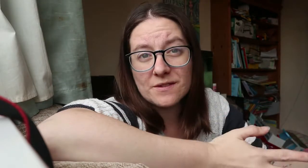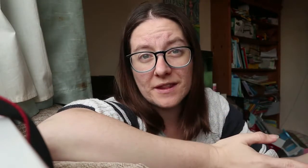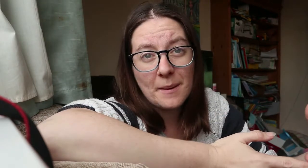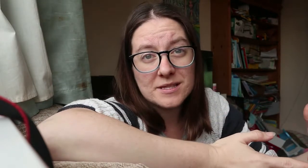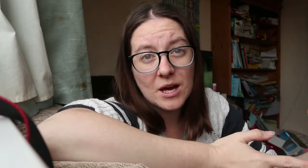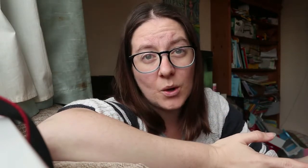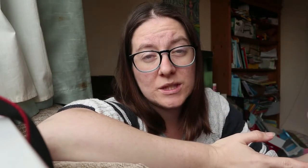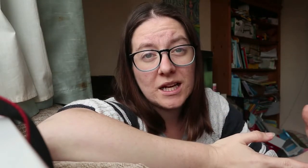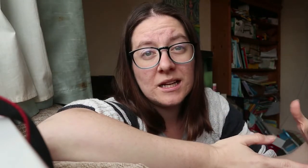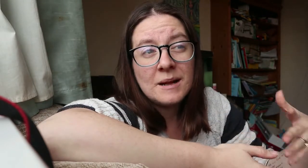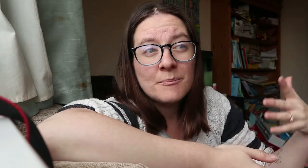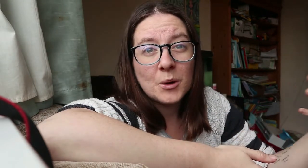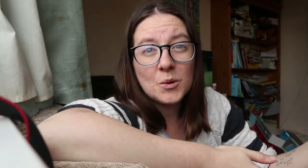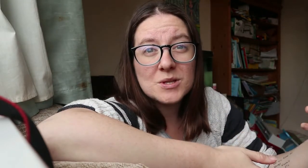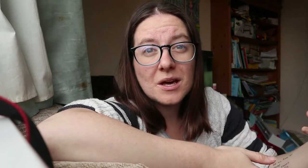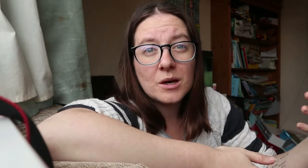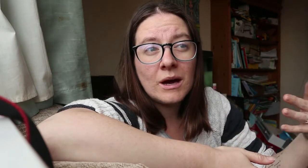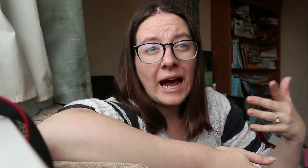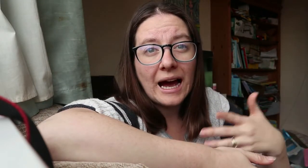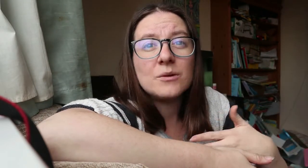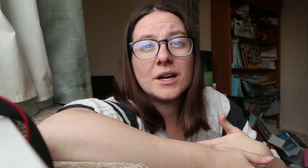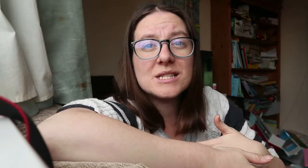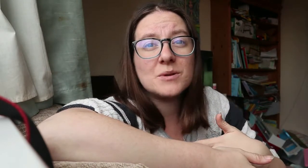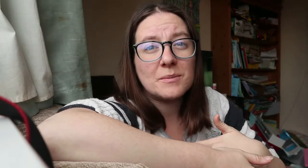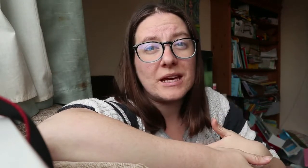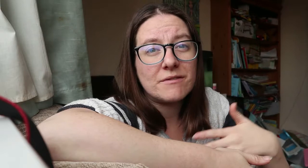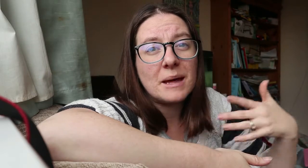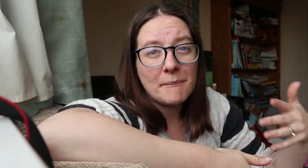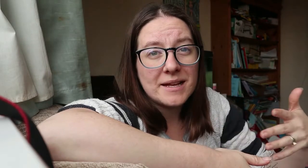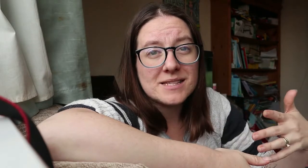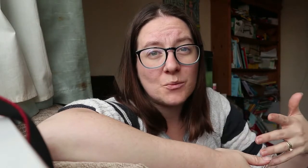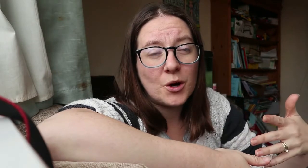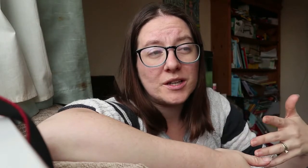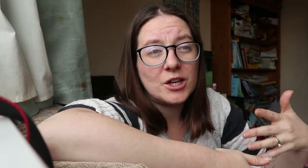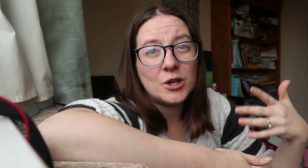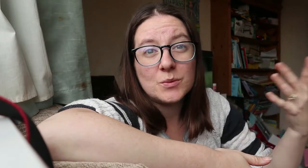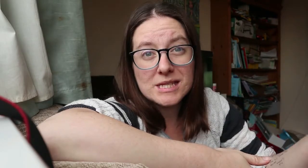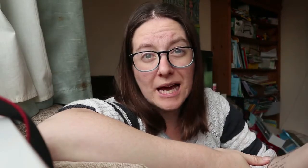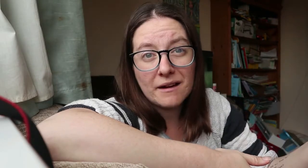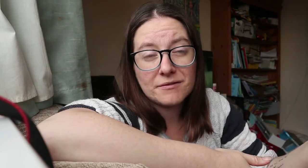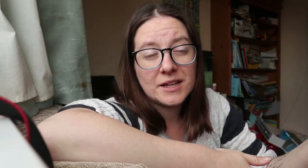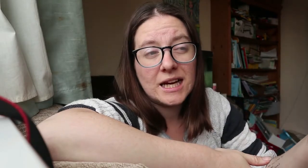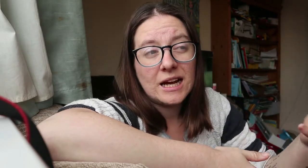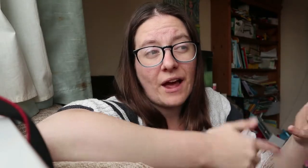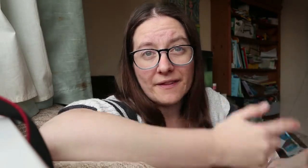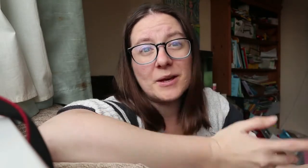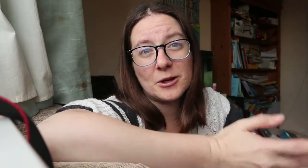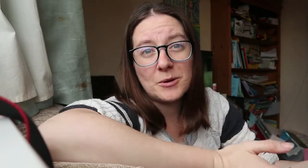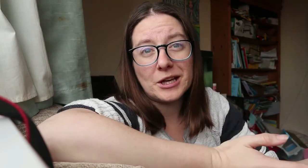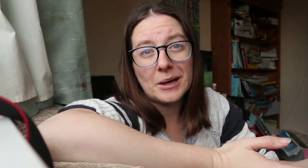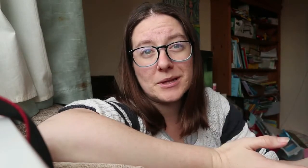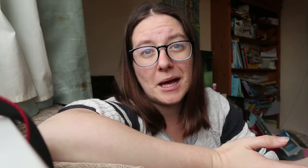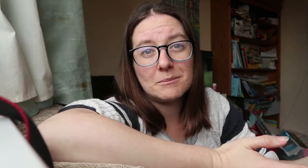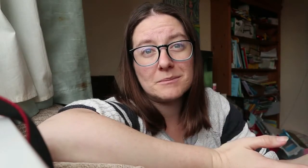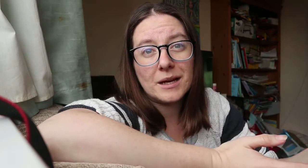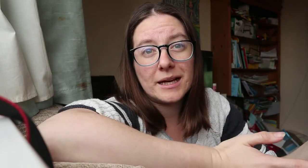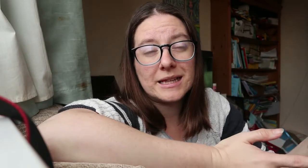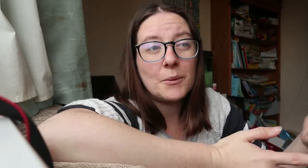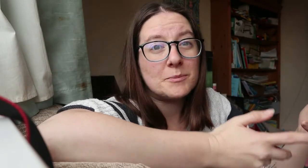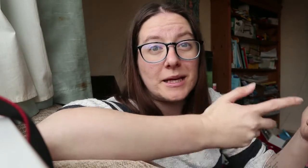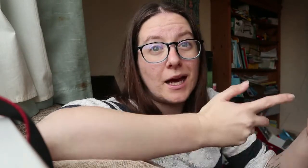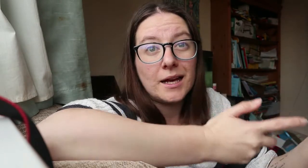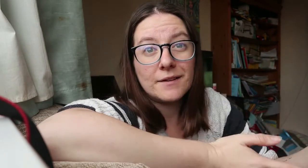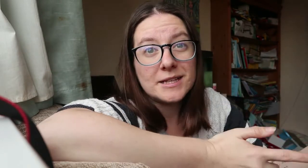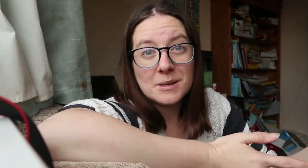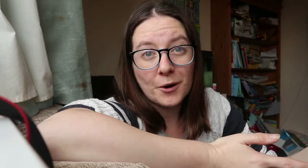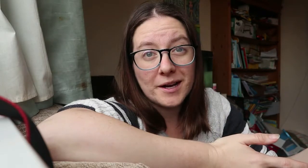opportunities for them as they're older. But also, how nice would it be if they met someone who was deaf and they could communicate with them? Like,